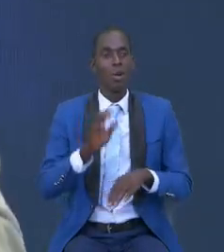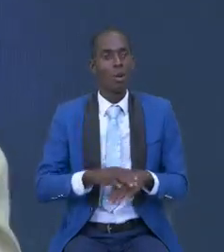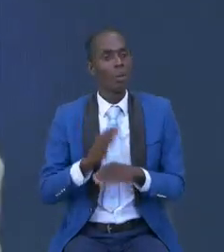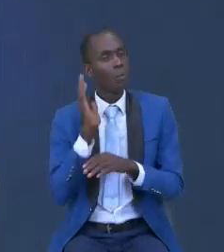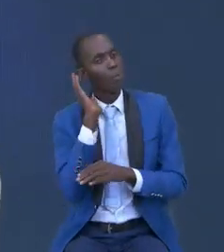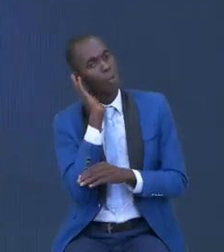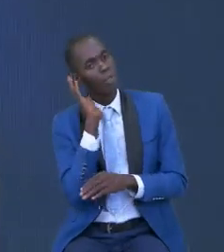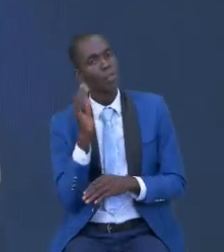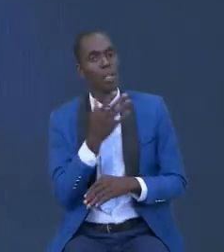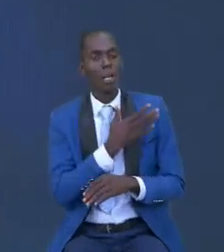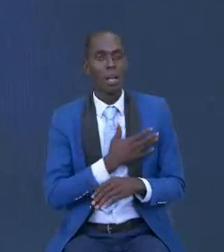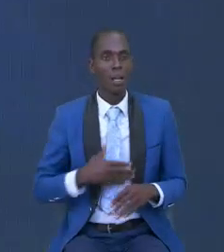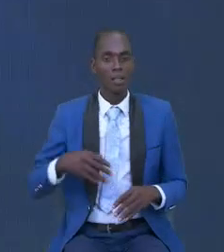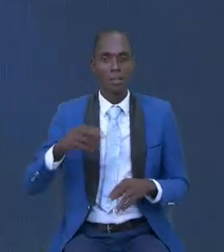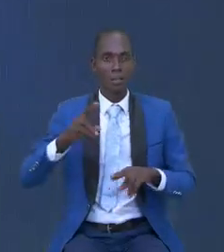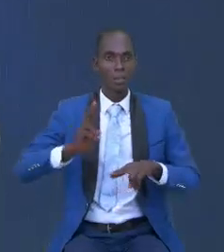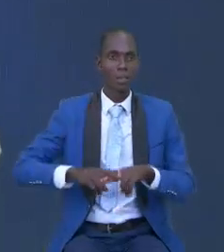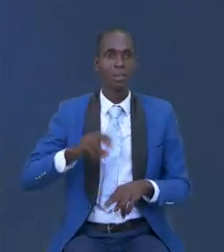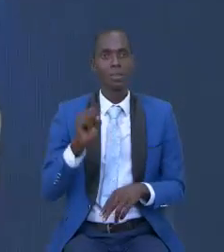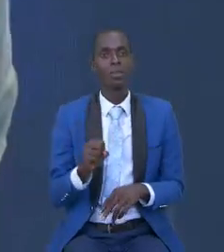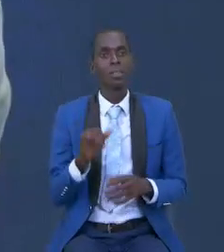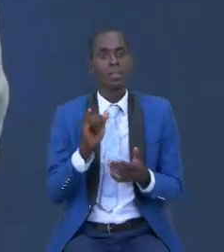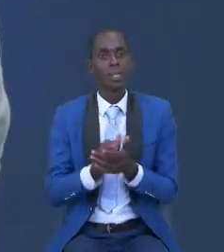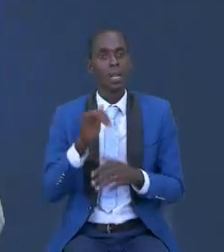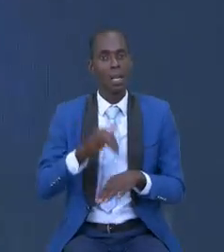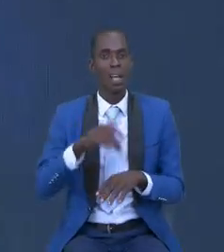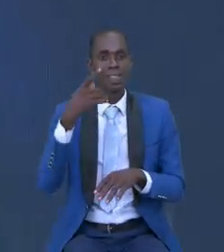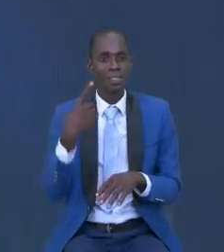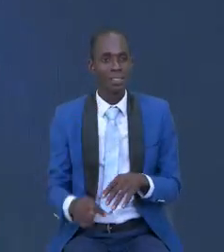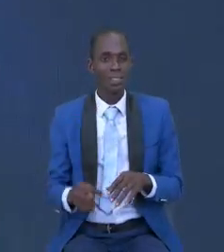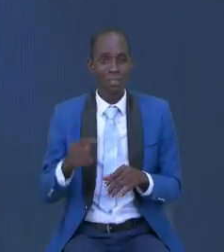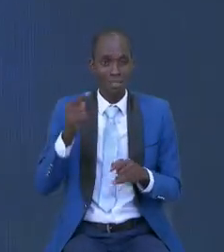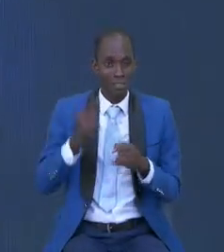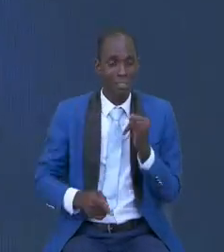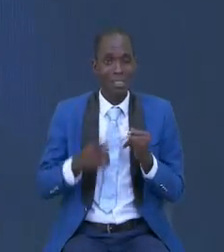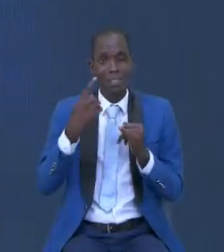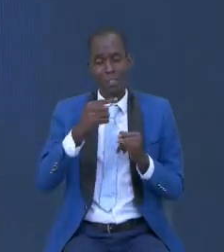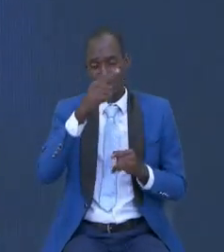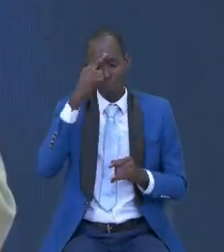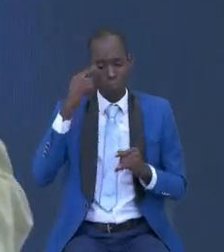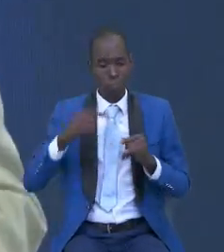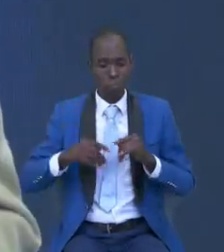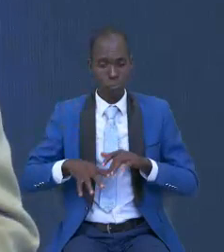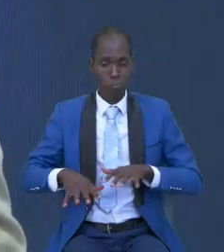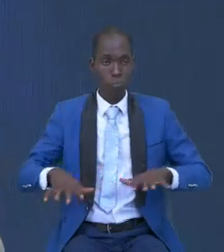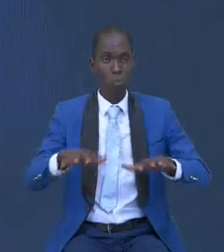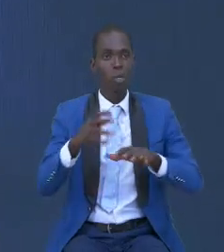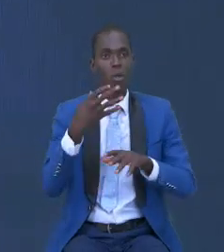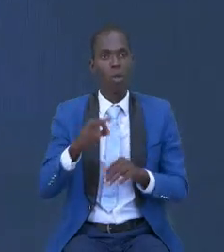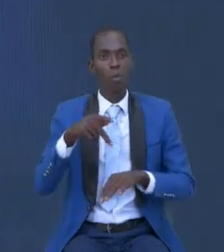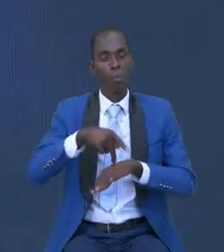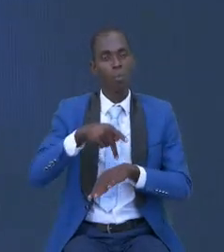and couches, that at the least the shadow of Peter passing